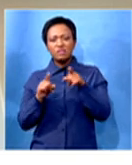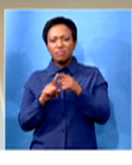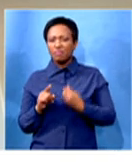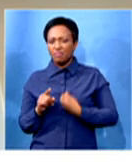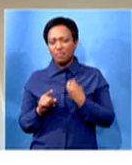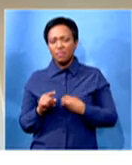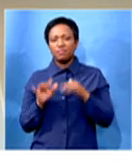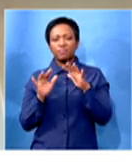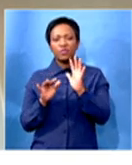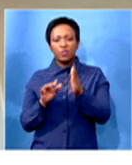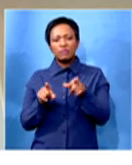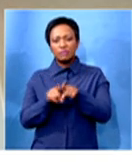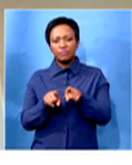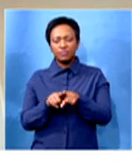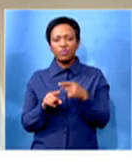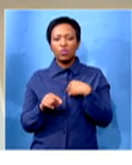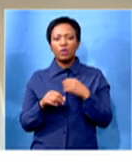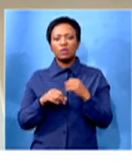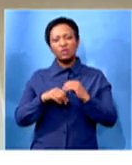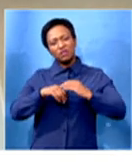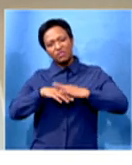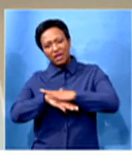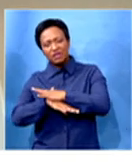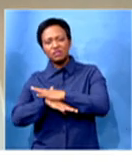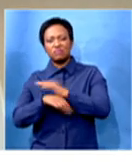the virus has been very,